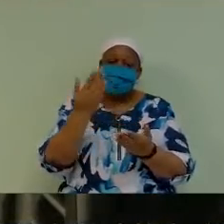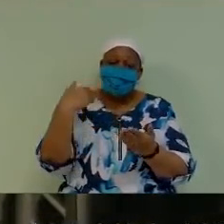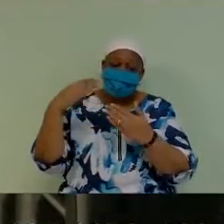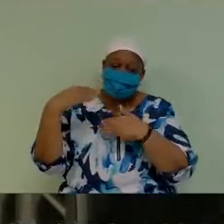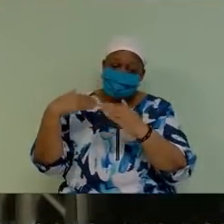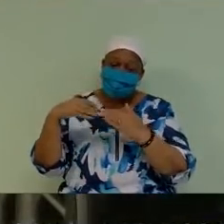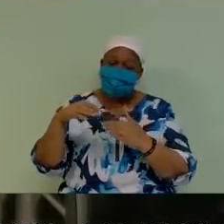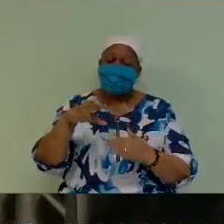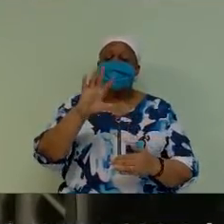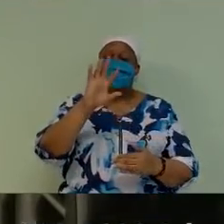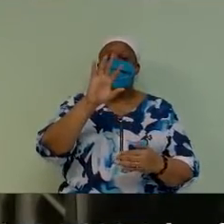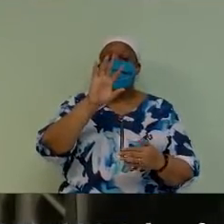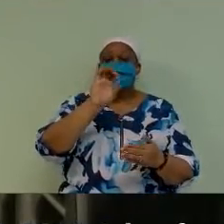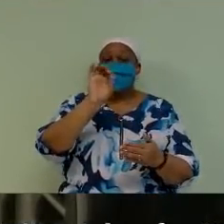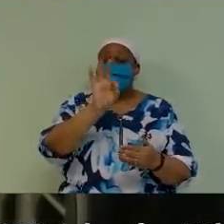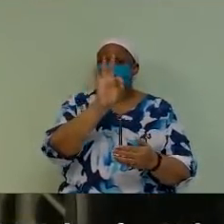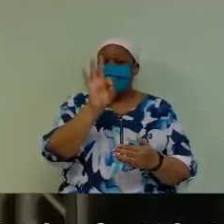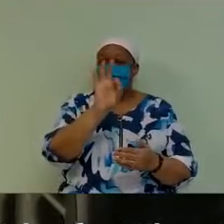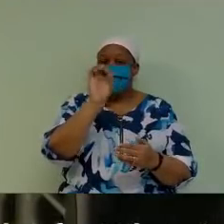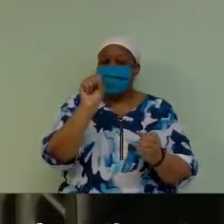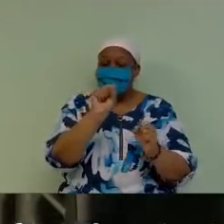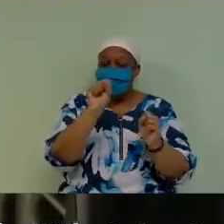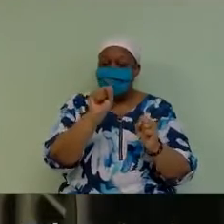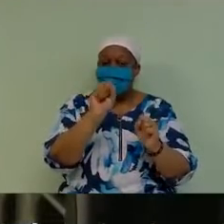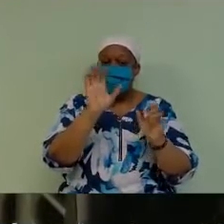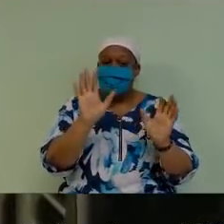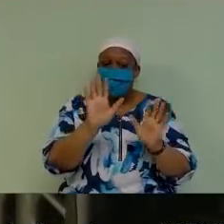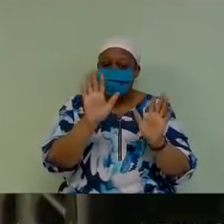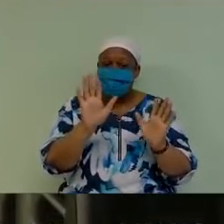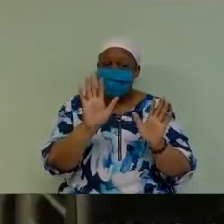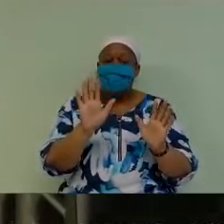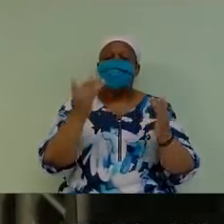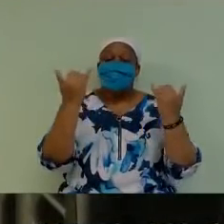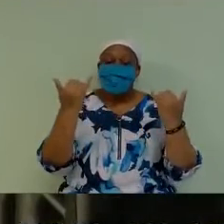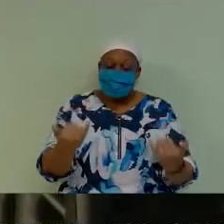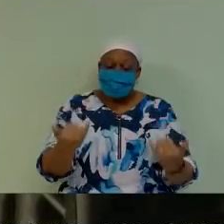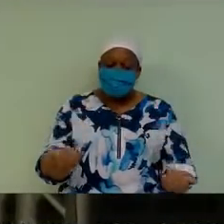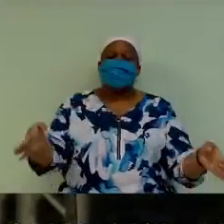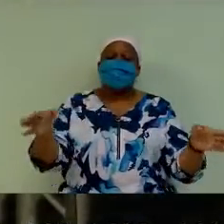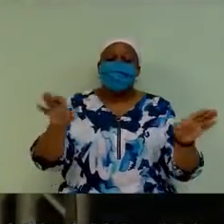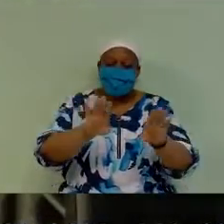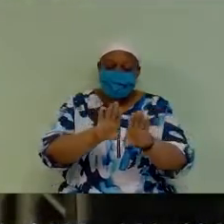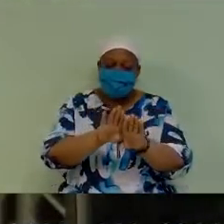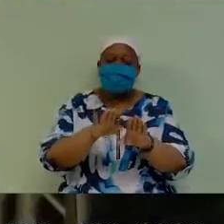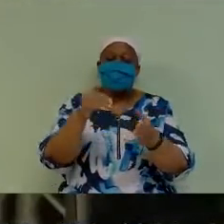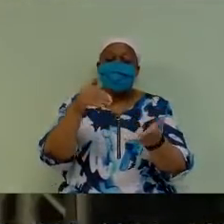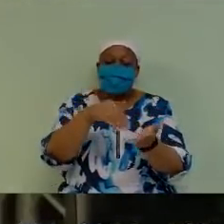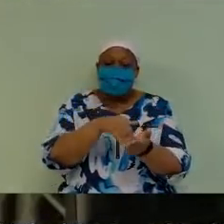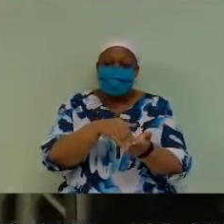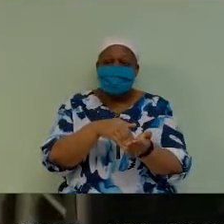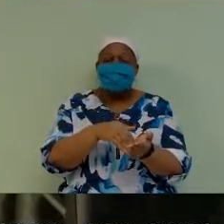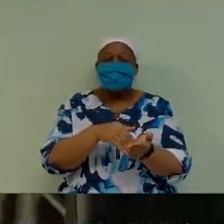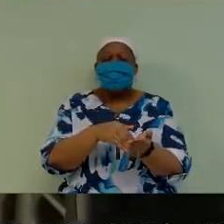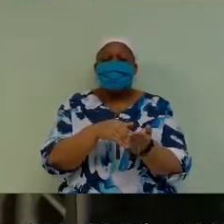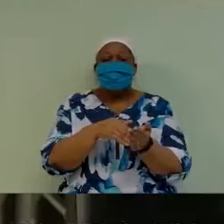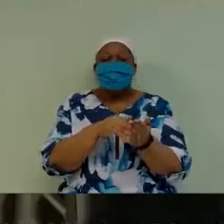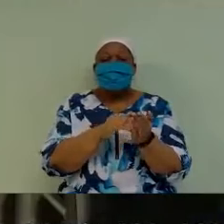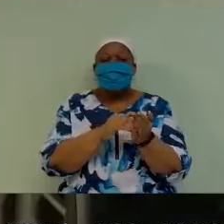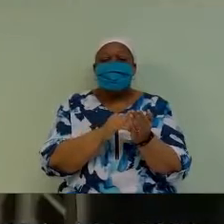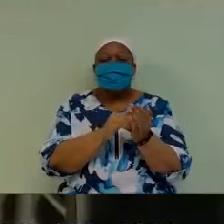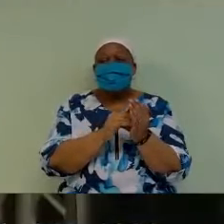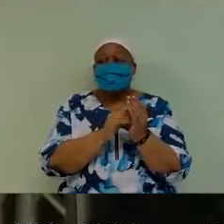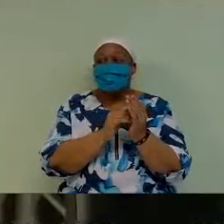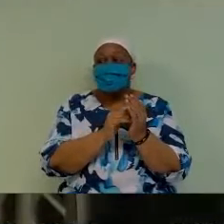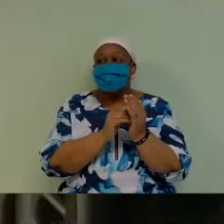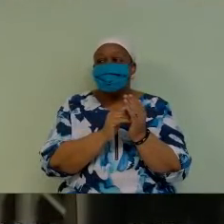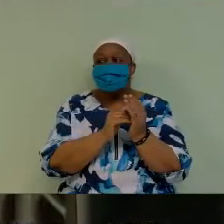to 6th have since resumed and take effect from 8:01 p.m. nightly to